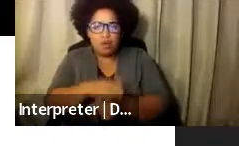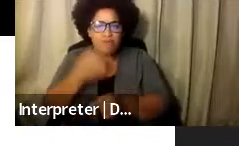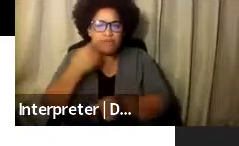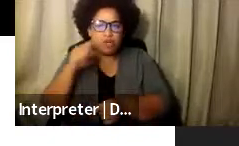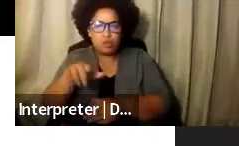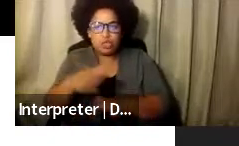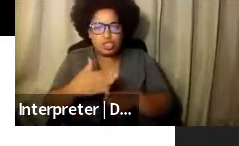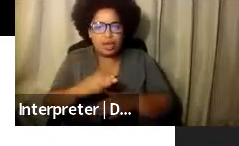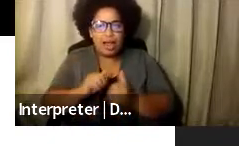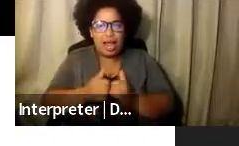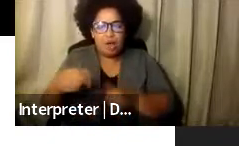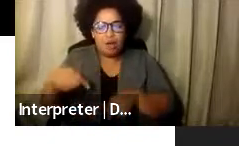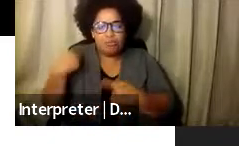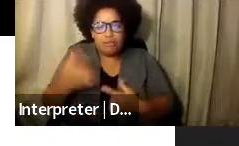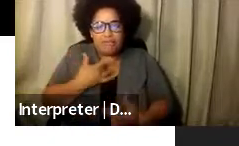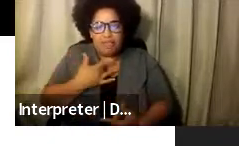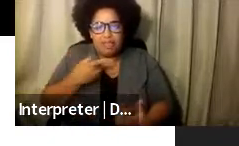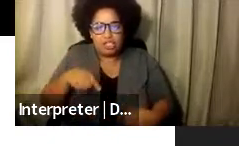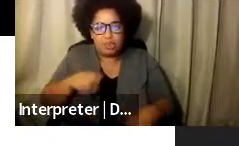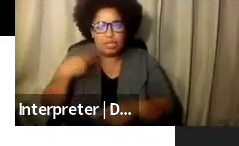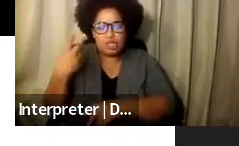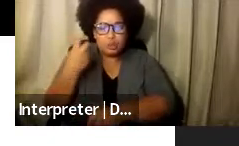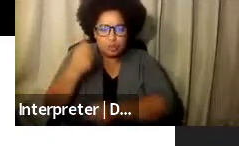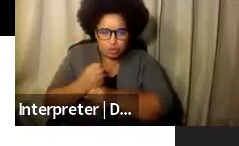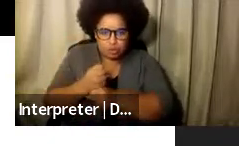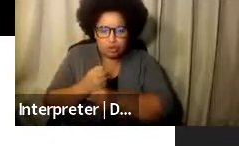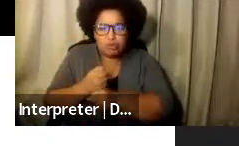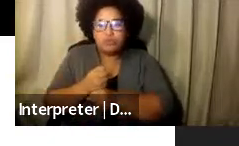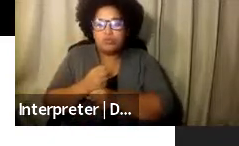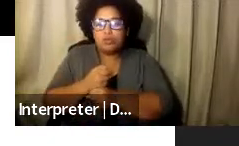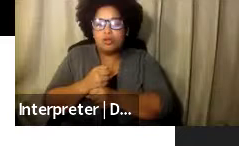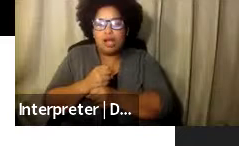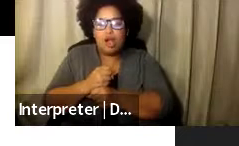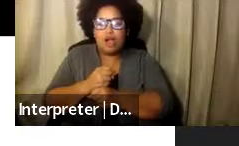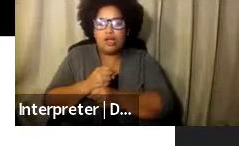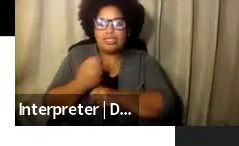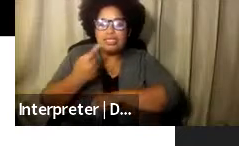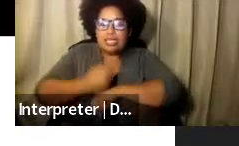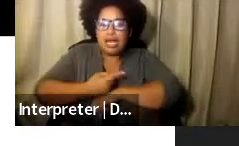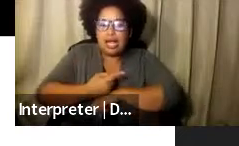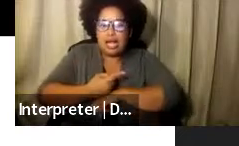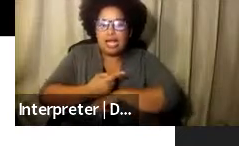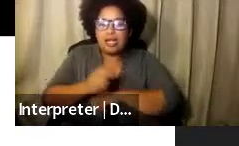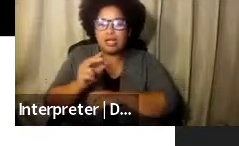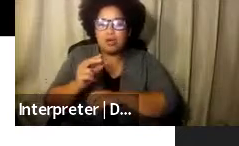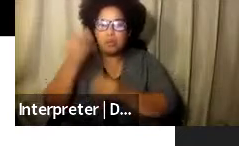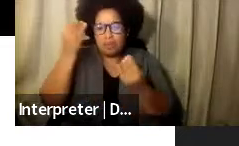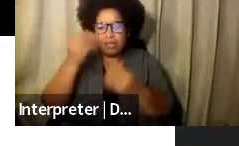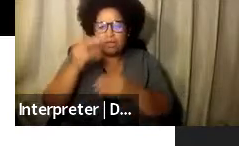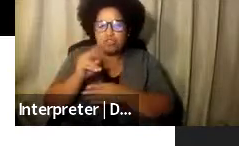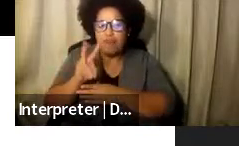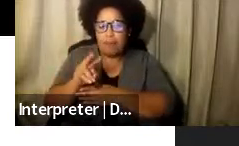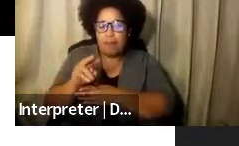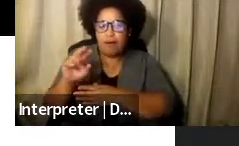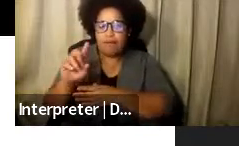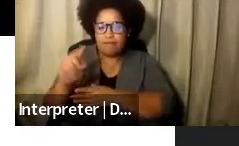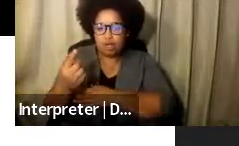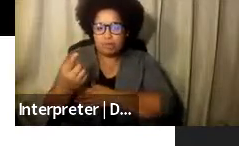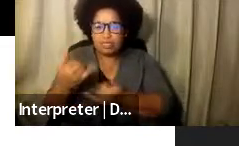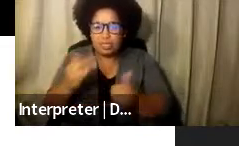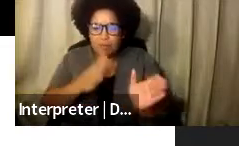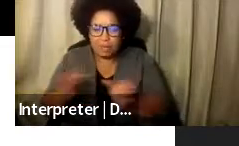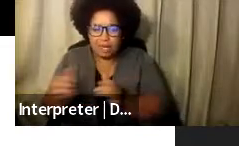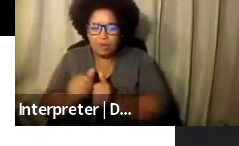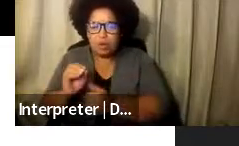to share how they've been feeling over the past 2 years. The tentative date for our forum is November 1st. However, we're still planning with